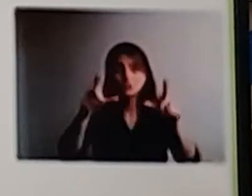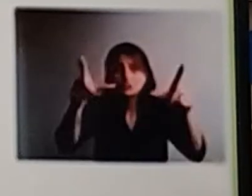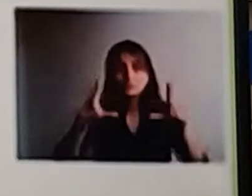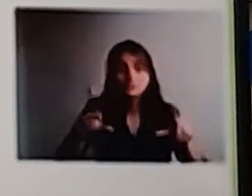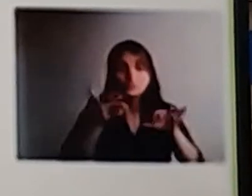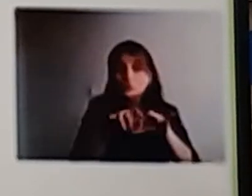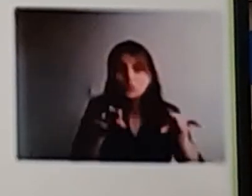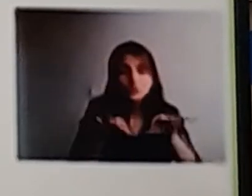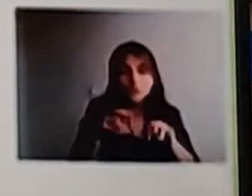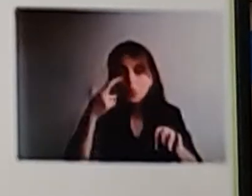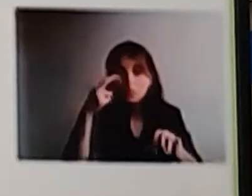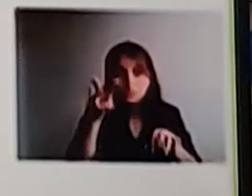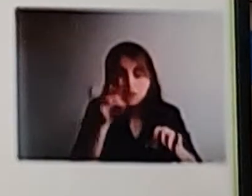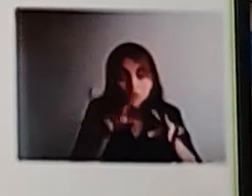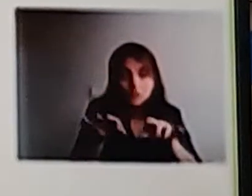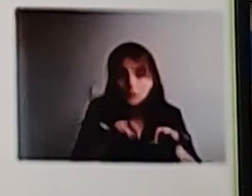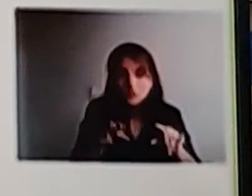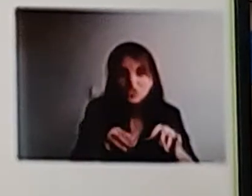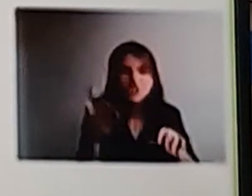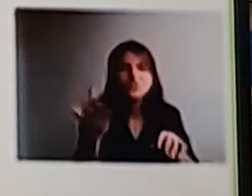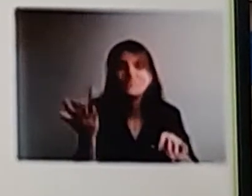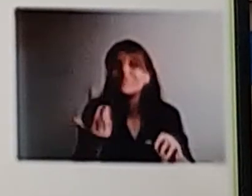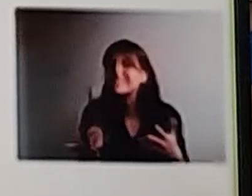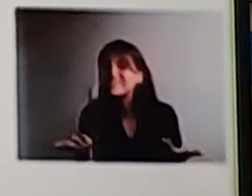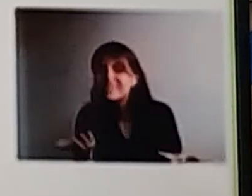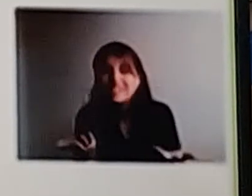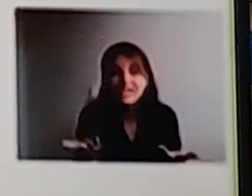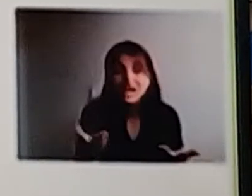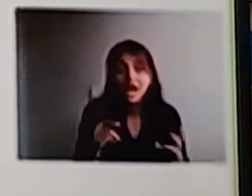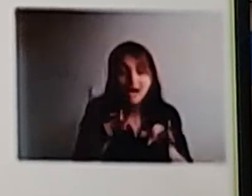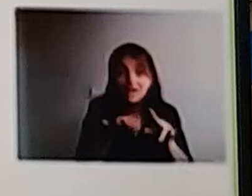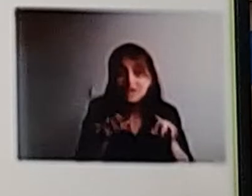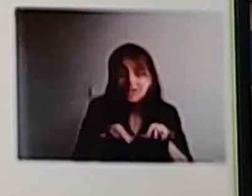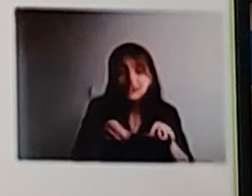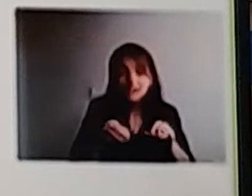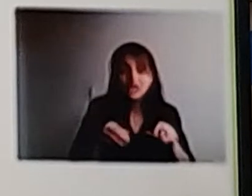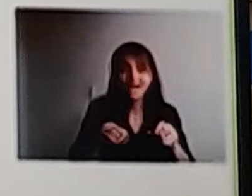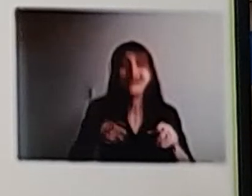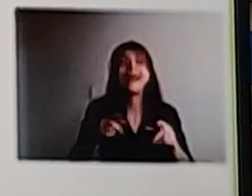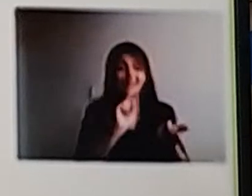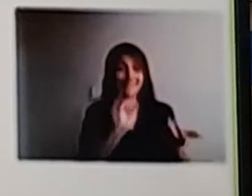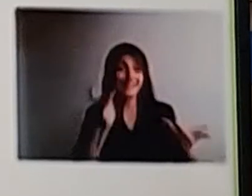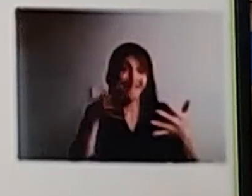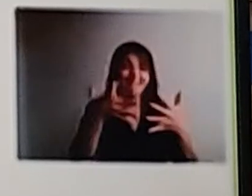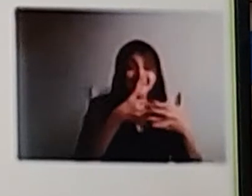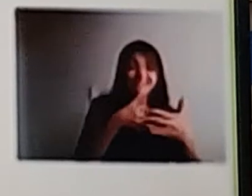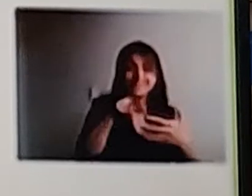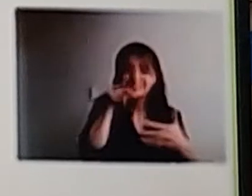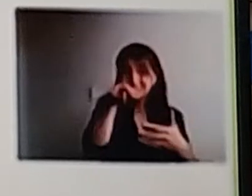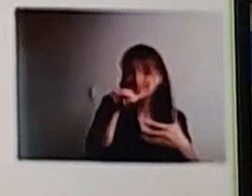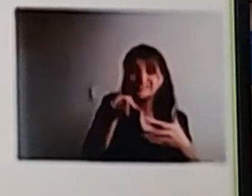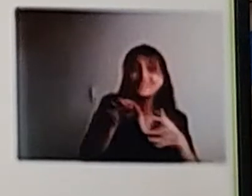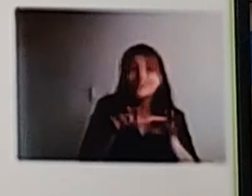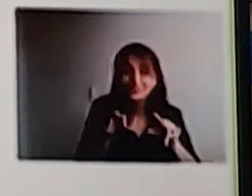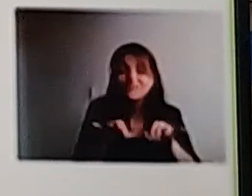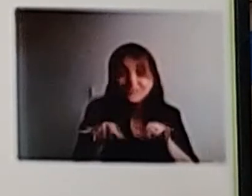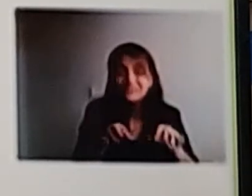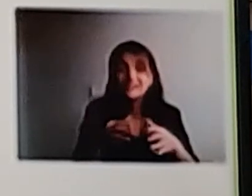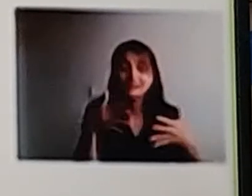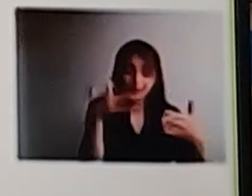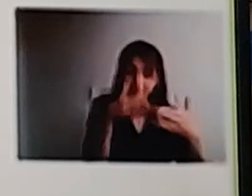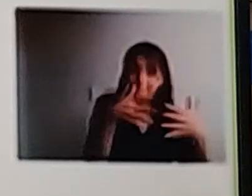all places, as I said, even beach, streets, government sector, private sector,